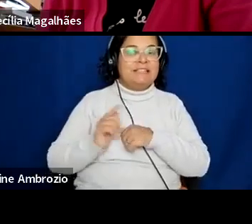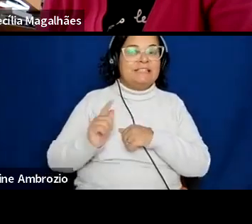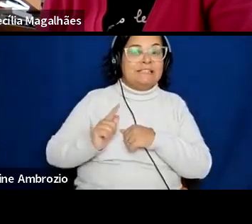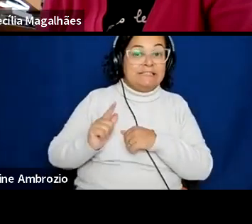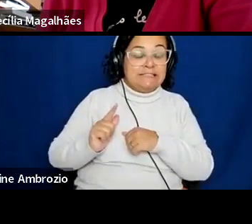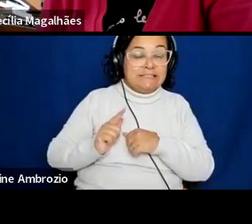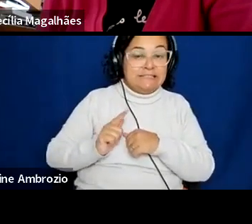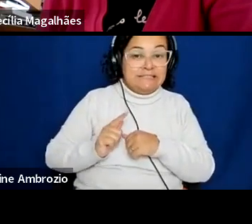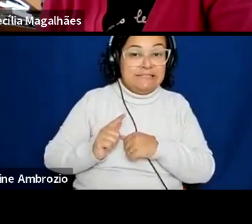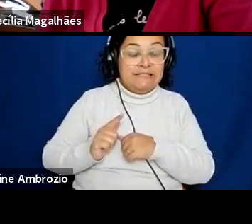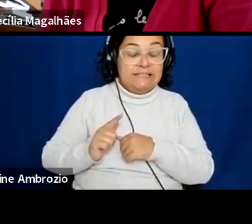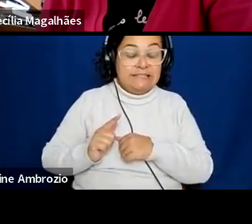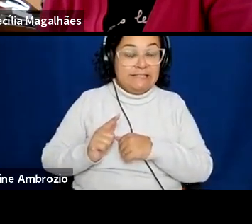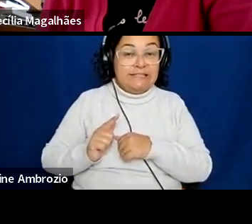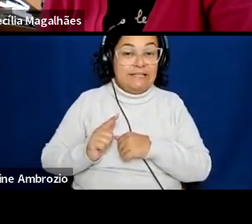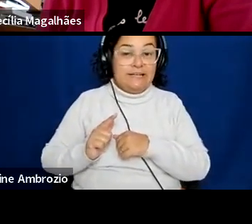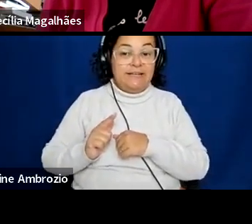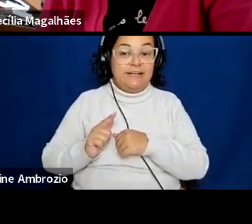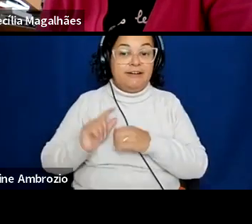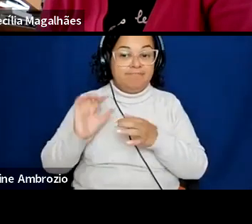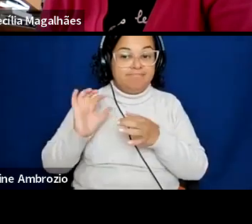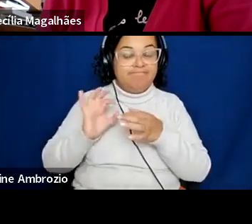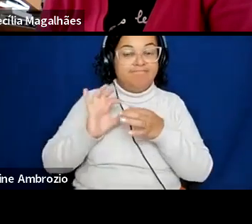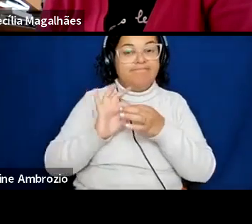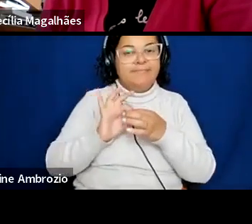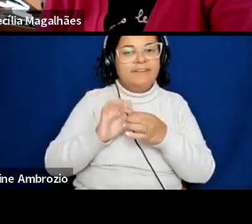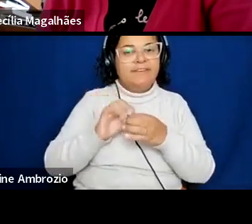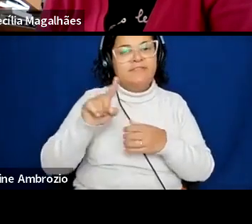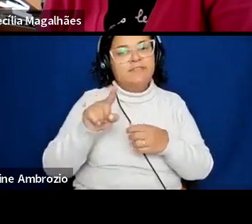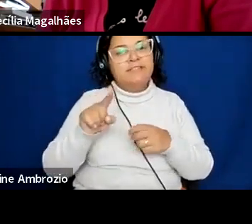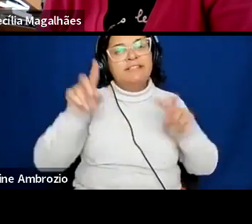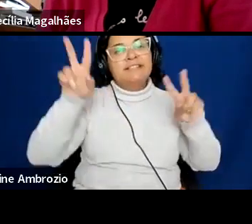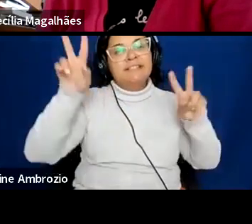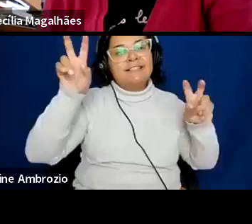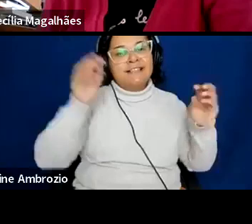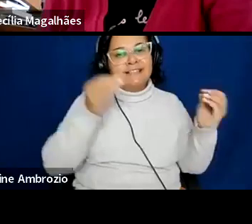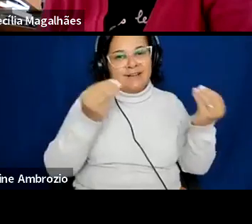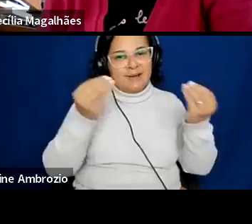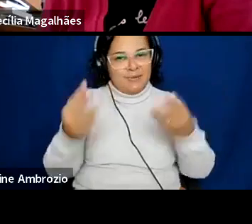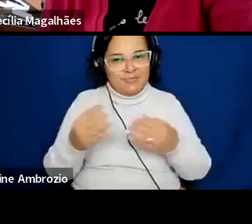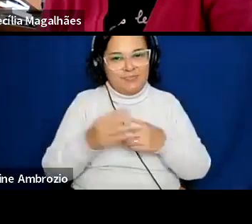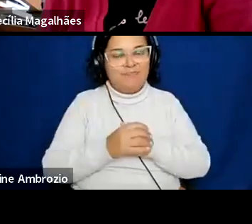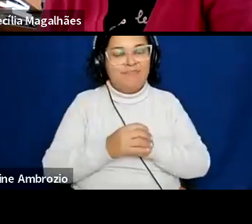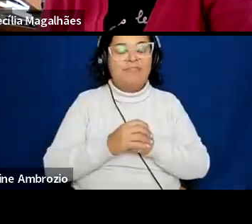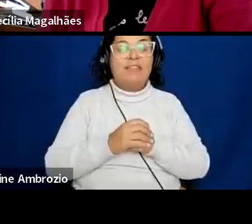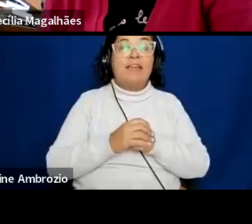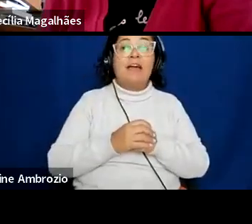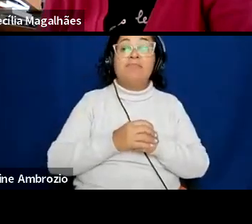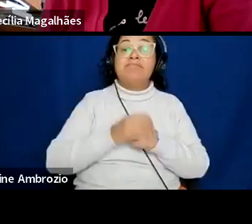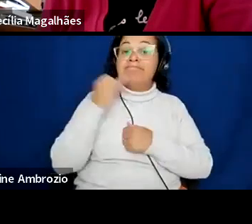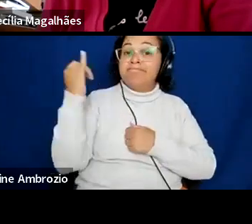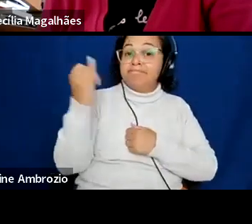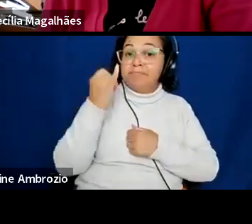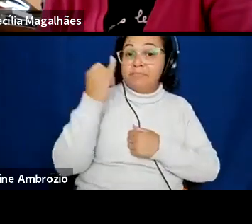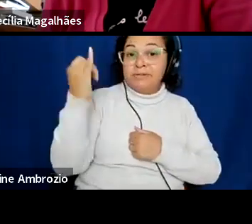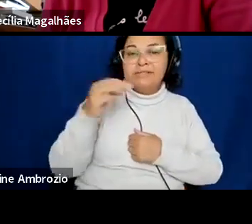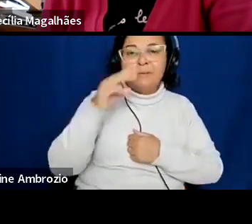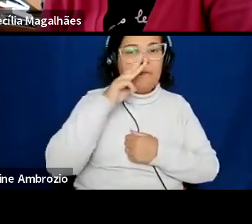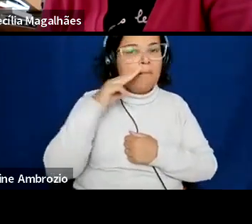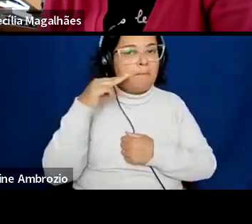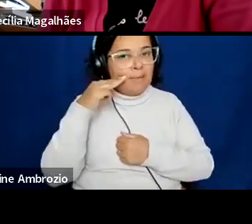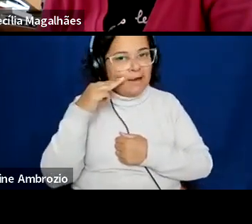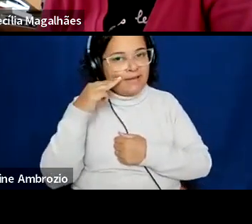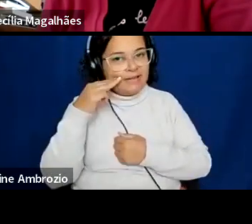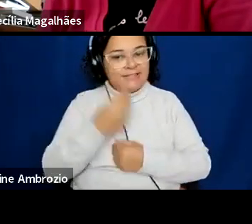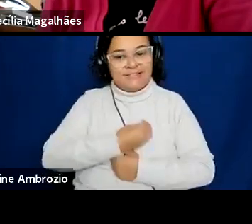the quotes that you made about the importance of Marx to Vygotsky, relating to this idea that if